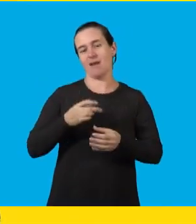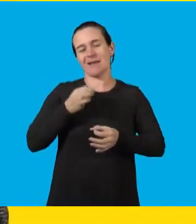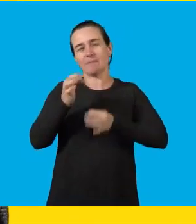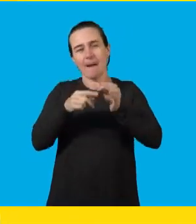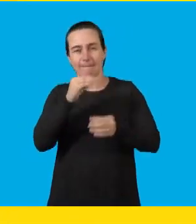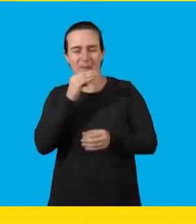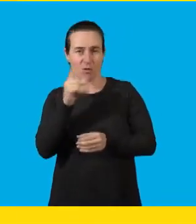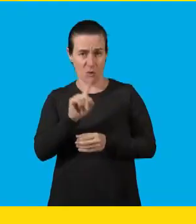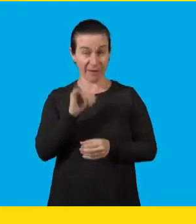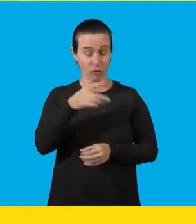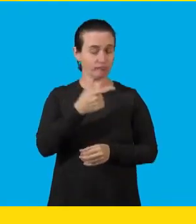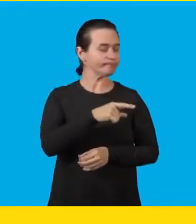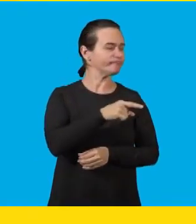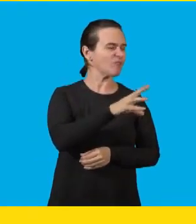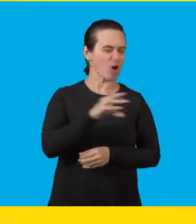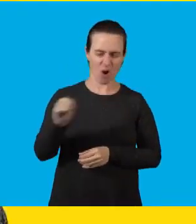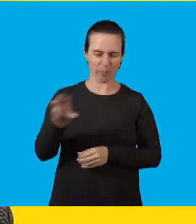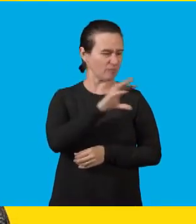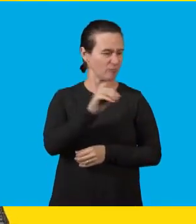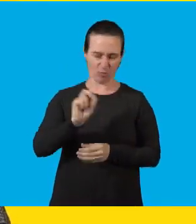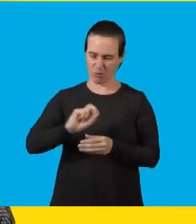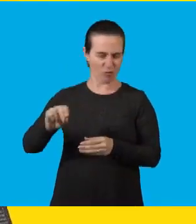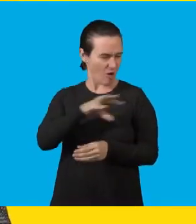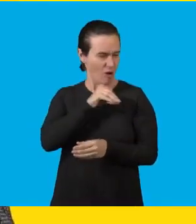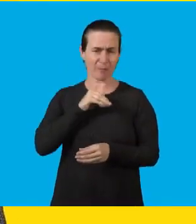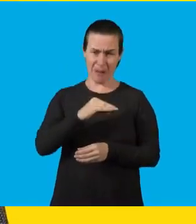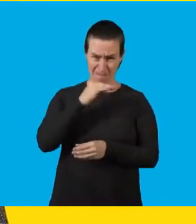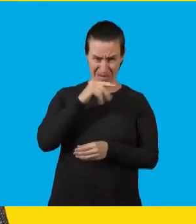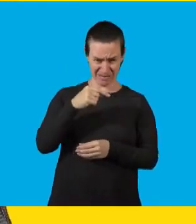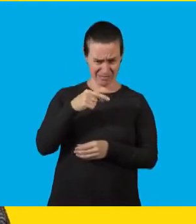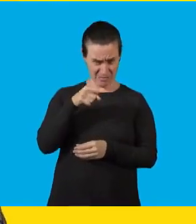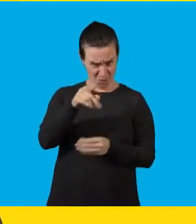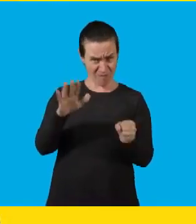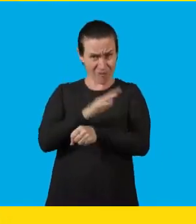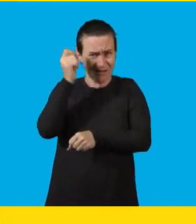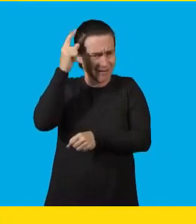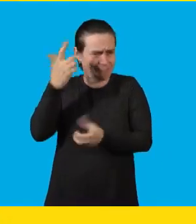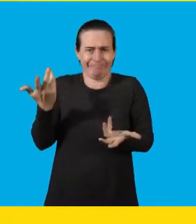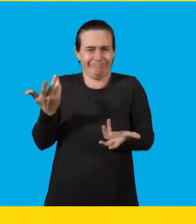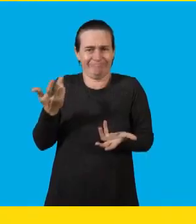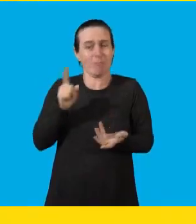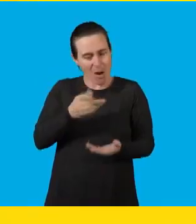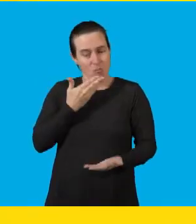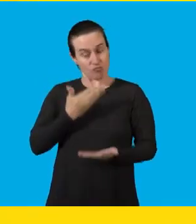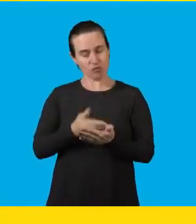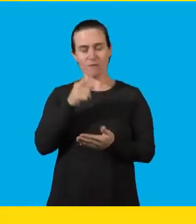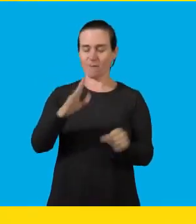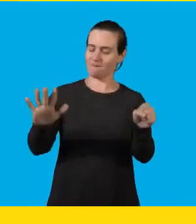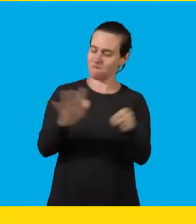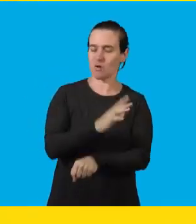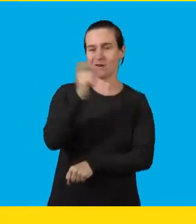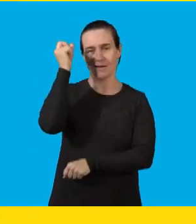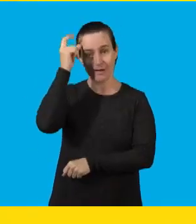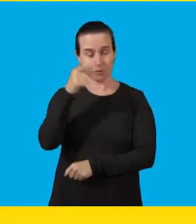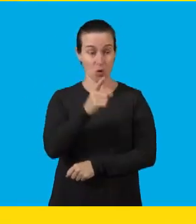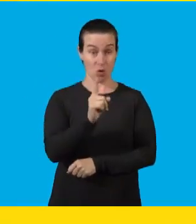if you just repeat the source, you are not showing understanding. It's very, very important to show the